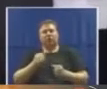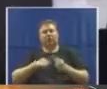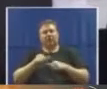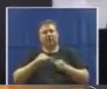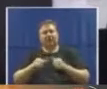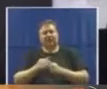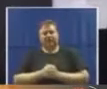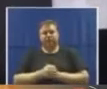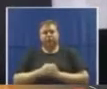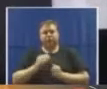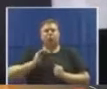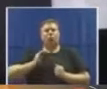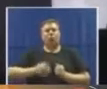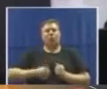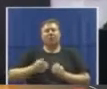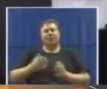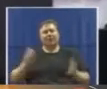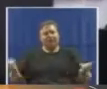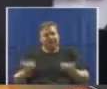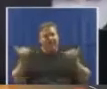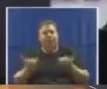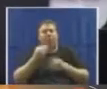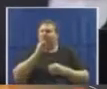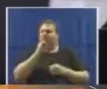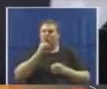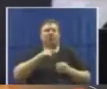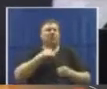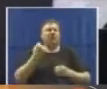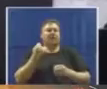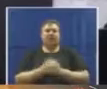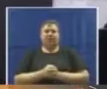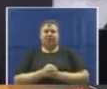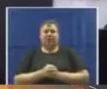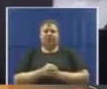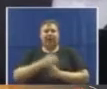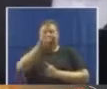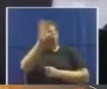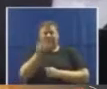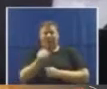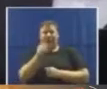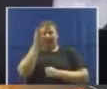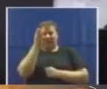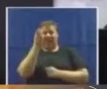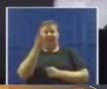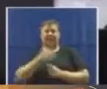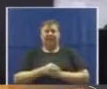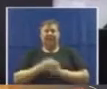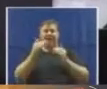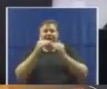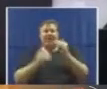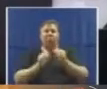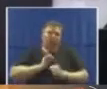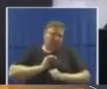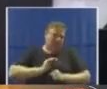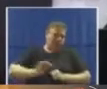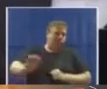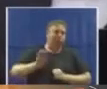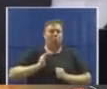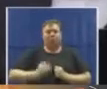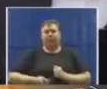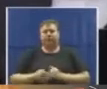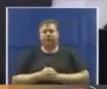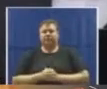are celebrated and not killed. We live, lastly, on a continent where women are displaced by inequality. They remain